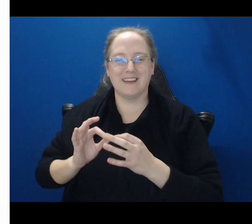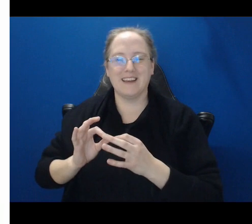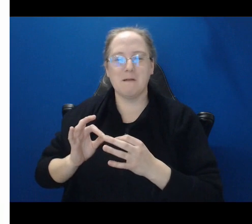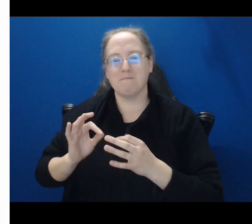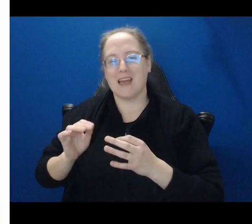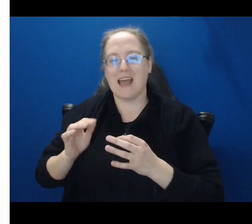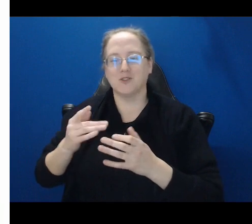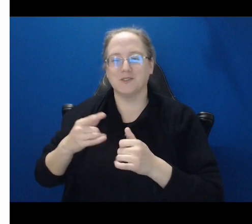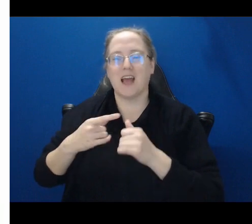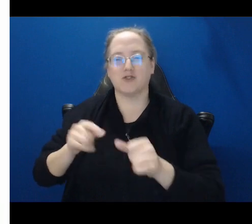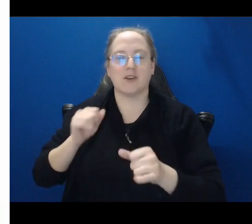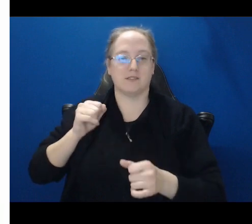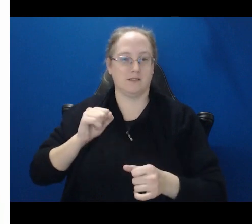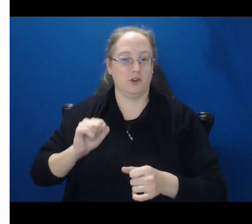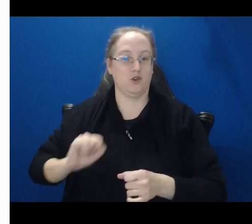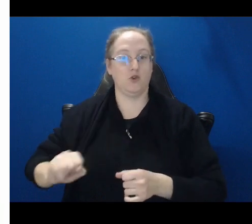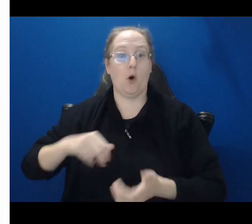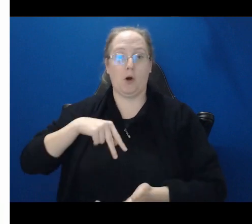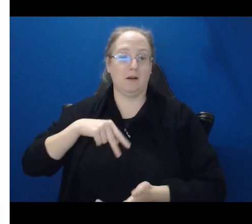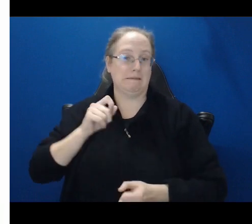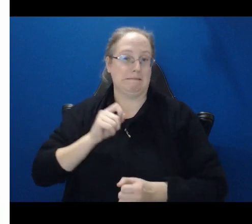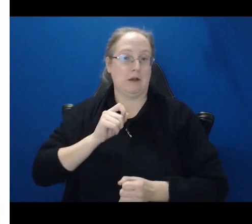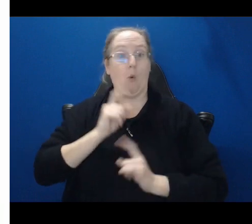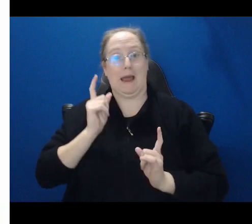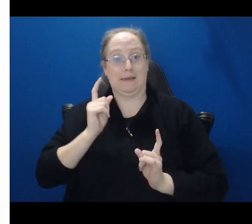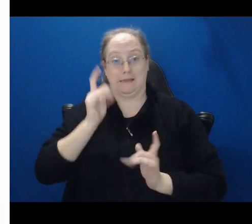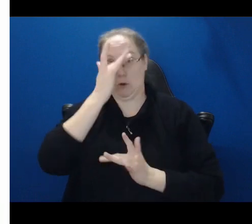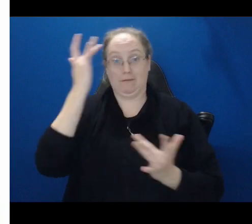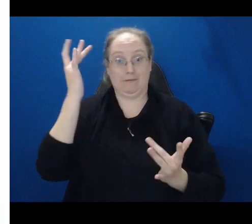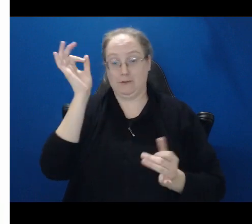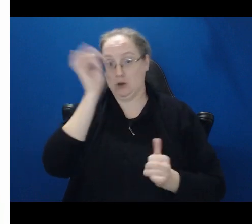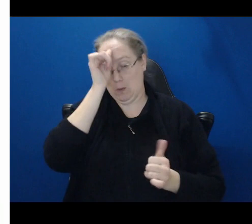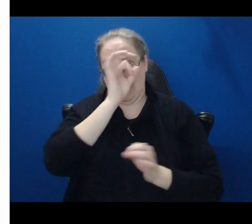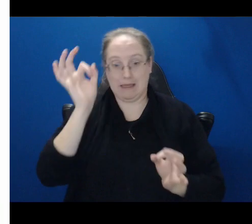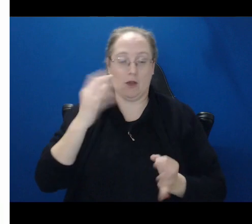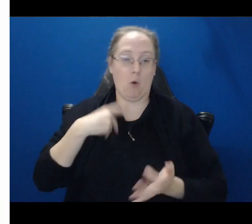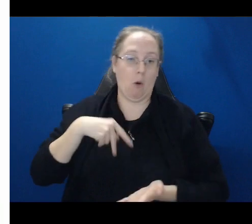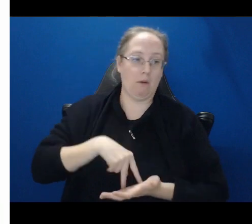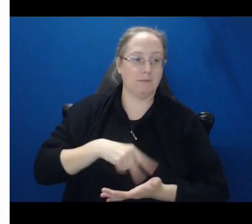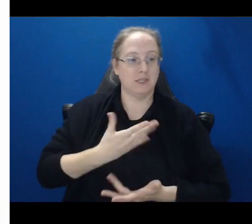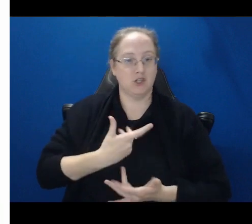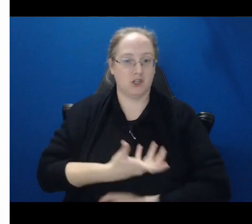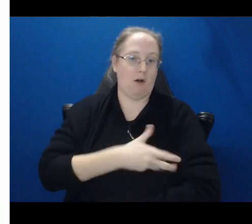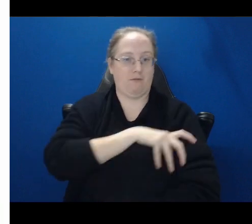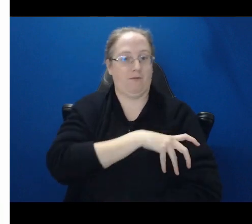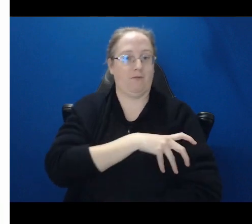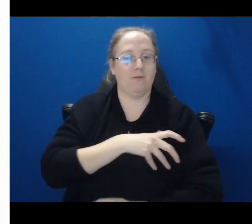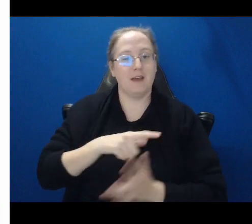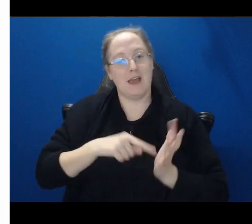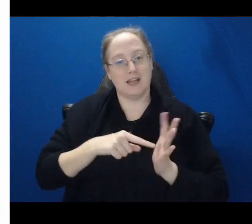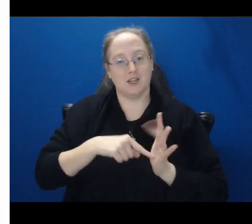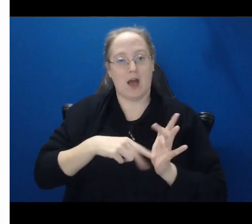address your own positions of ignorance and your own positions of entitlement in a position such as mine,